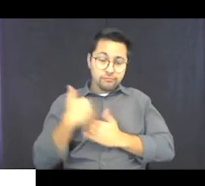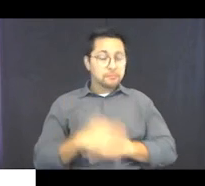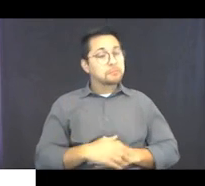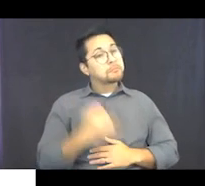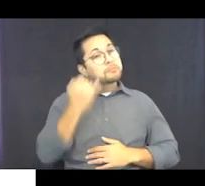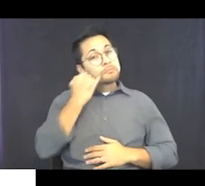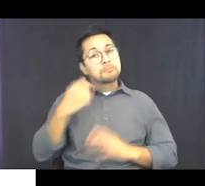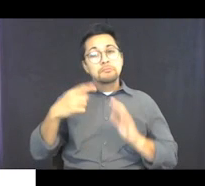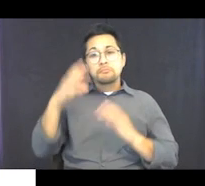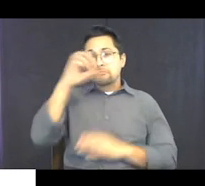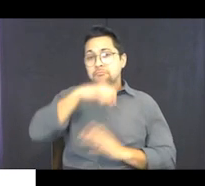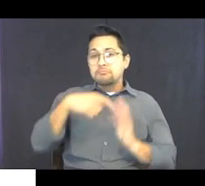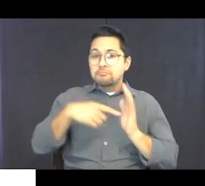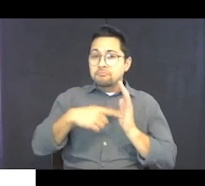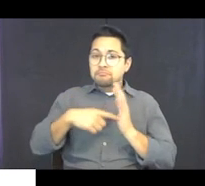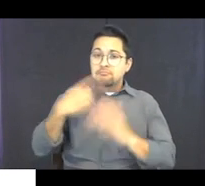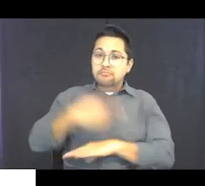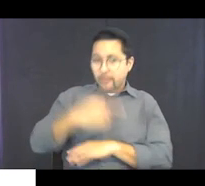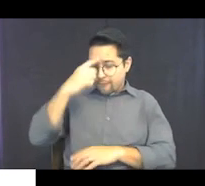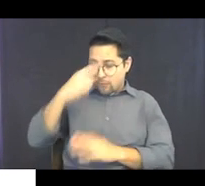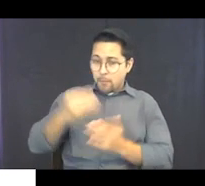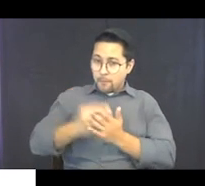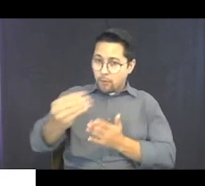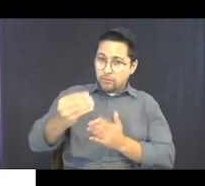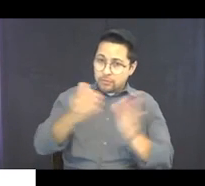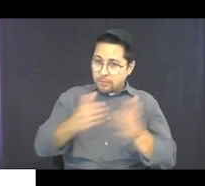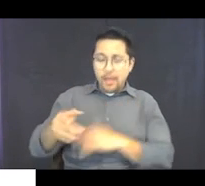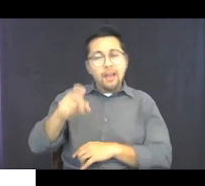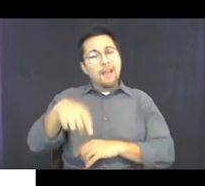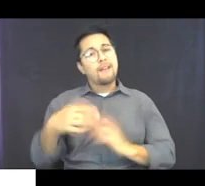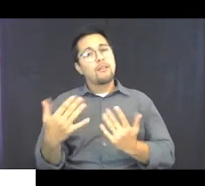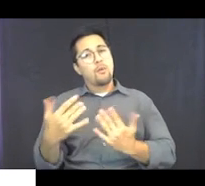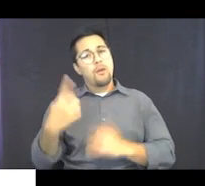a new purchasing plan, you'll have to wait another month.